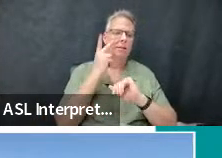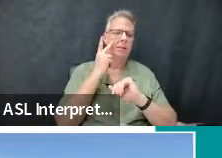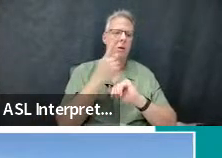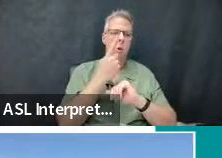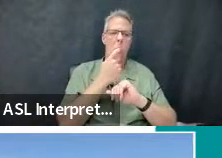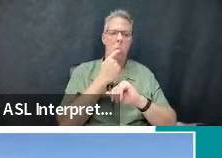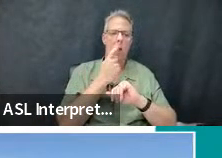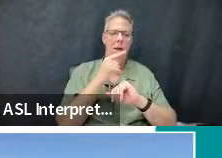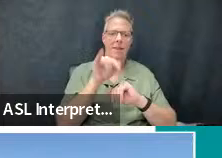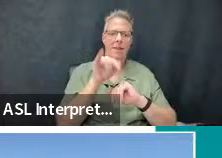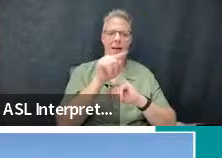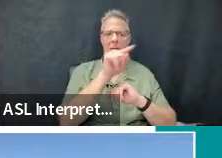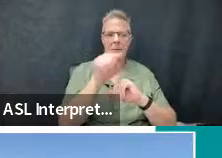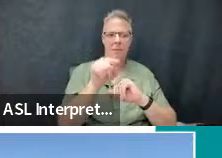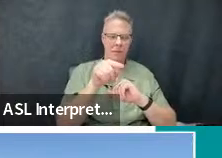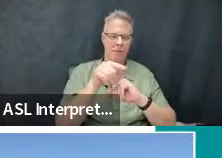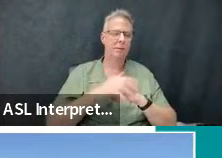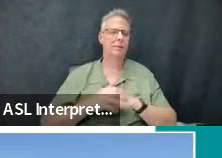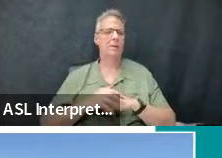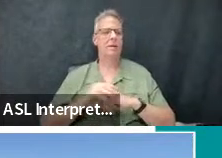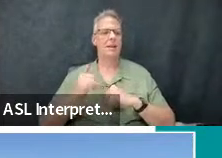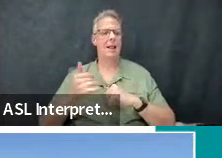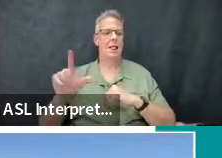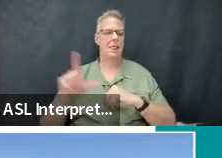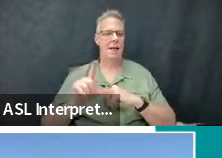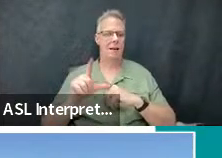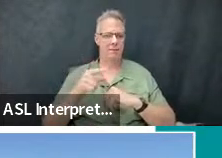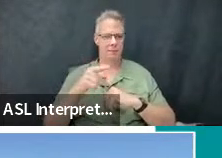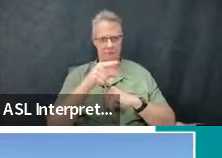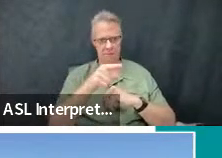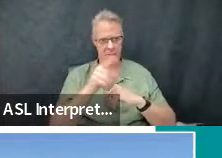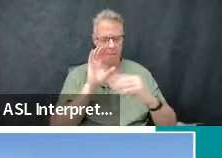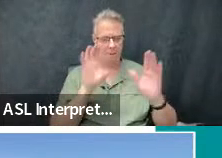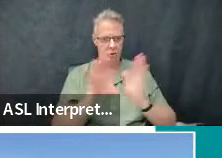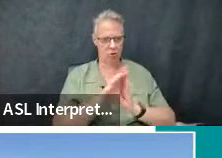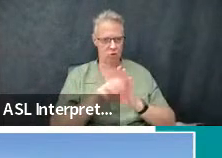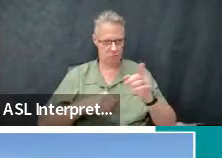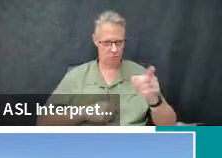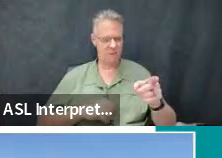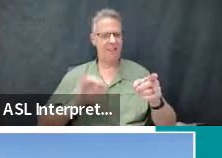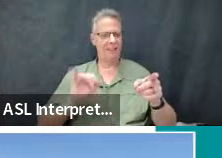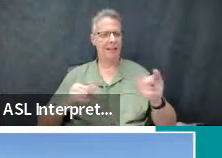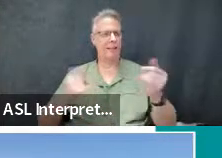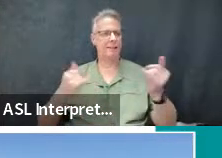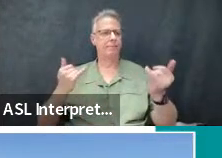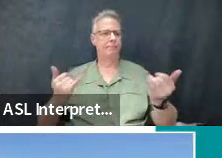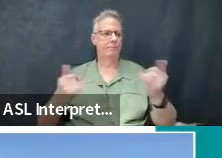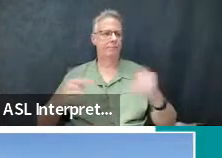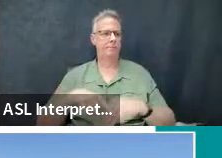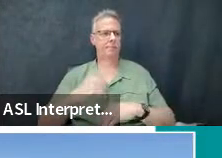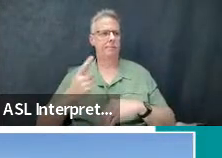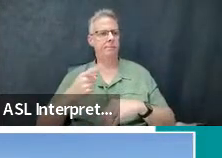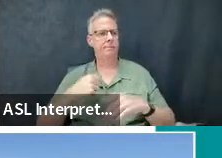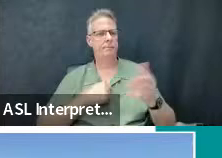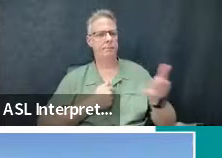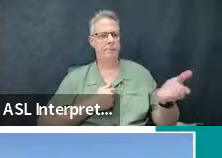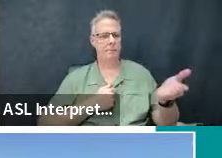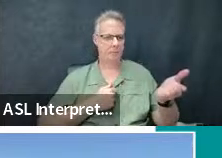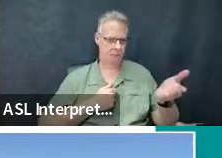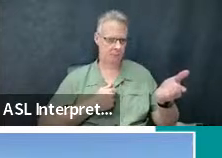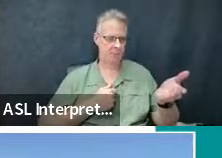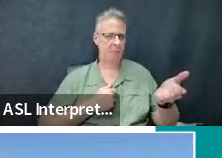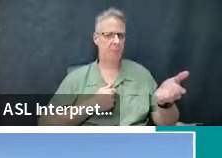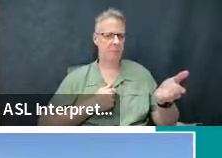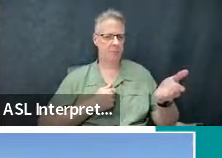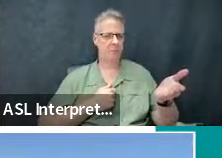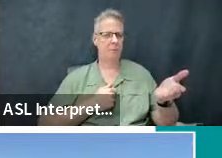arrows are pointing, I'm looking at the upper left-hand photo first. You can see the towers of the Interstate Bridge,